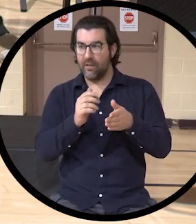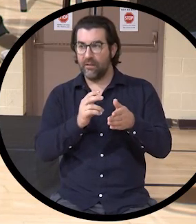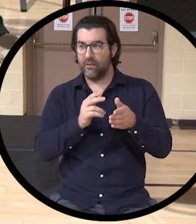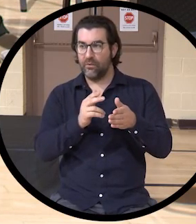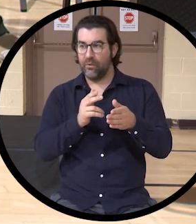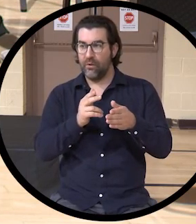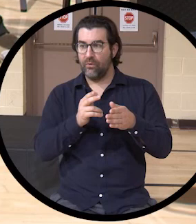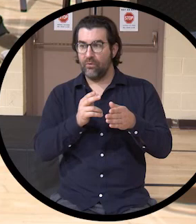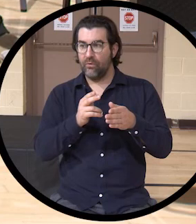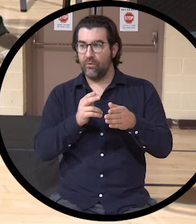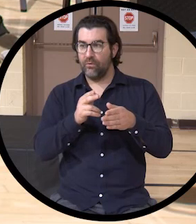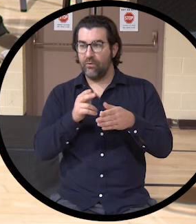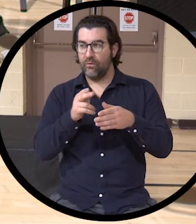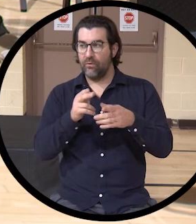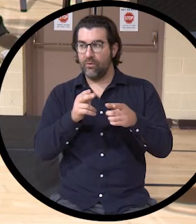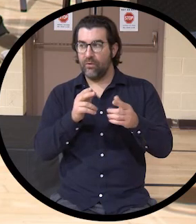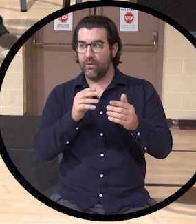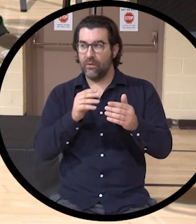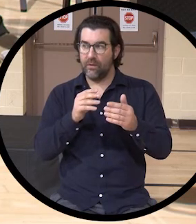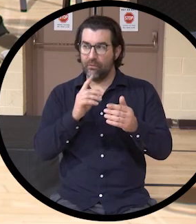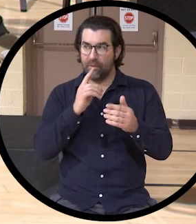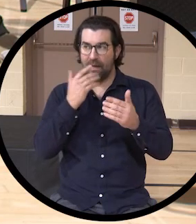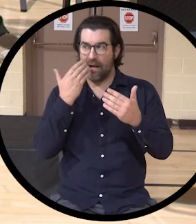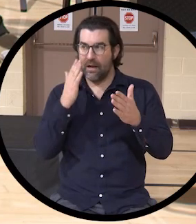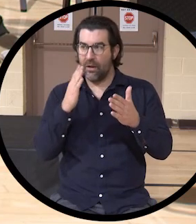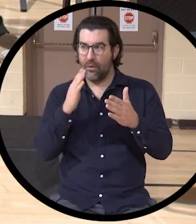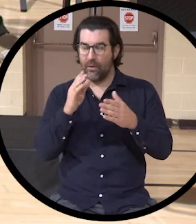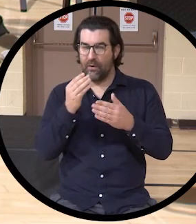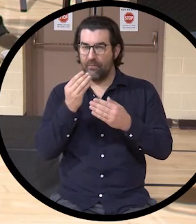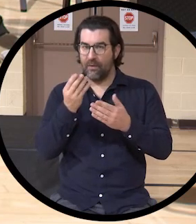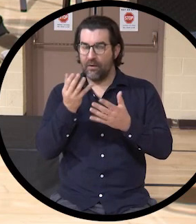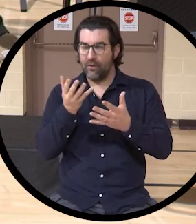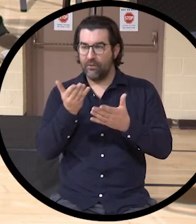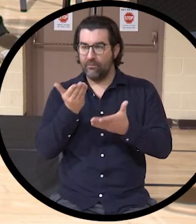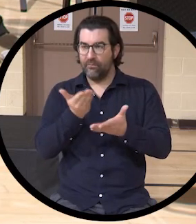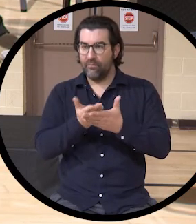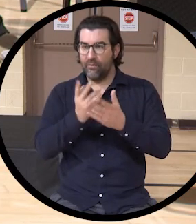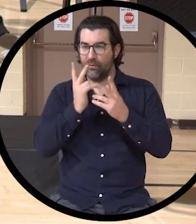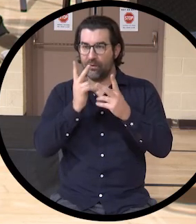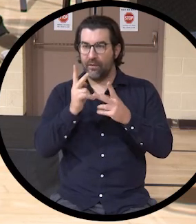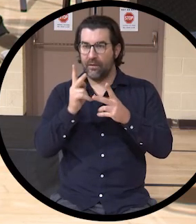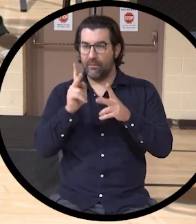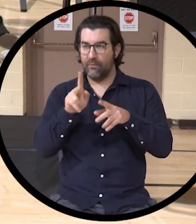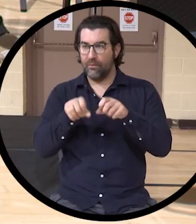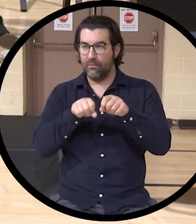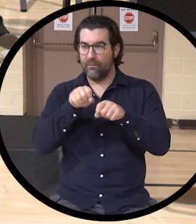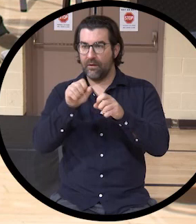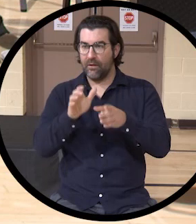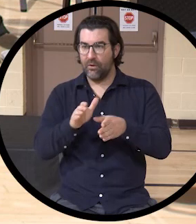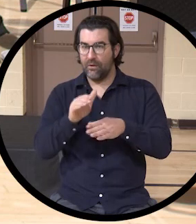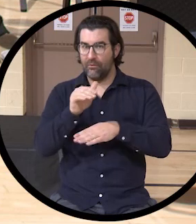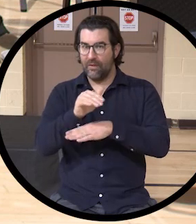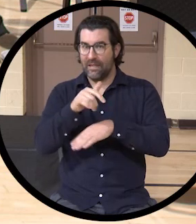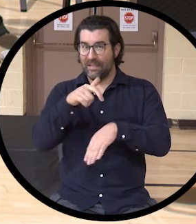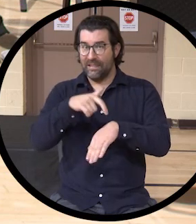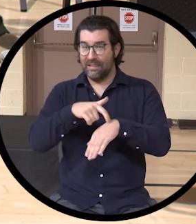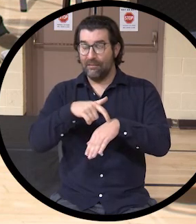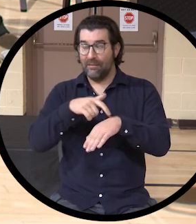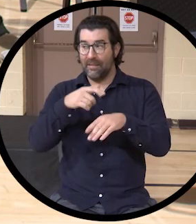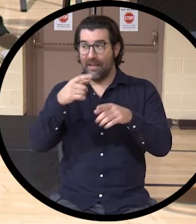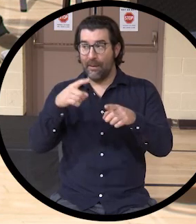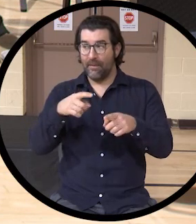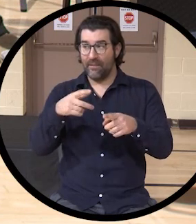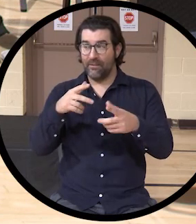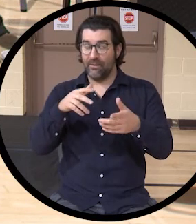And equally, more than, I don't know what the data is to see a person on the bike and then you at nighttime, which is when the accident, the